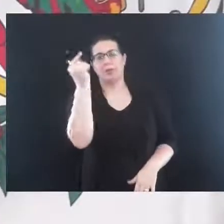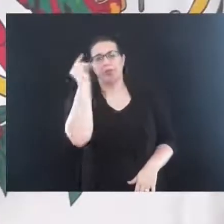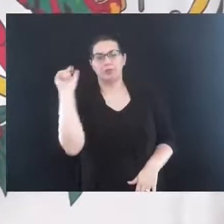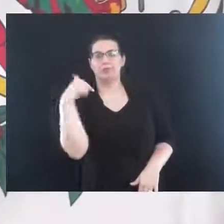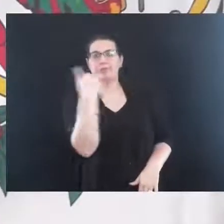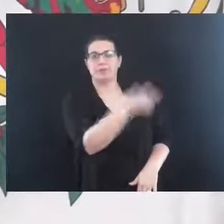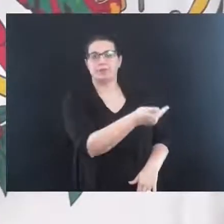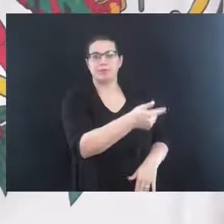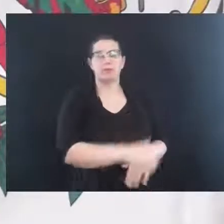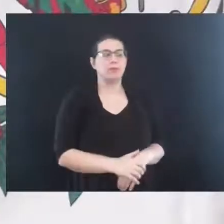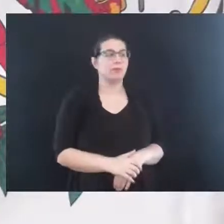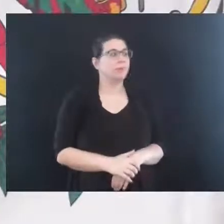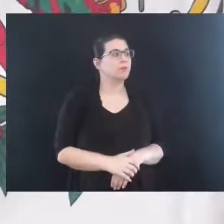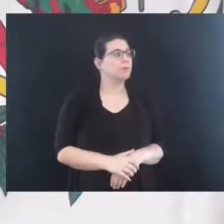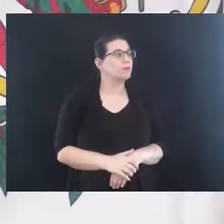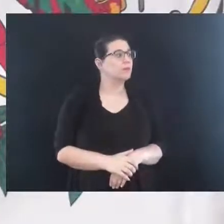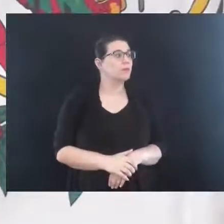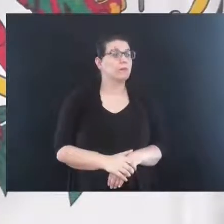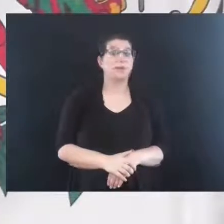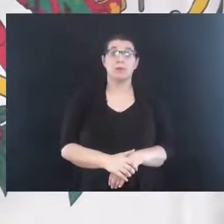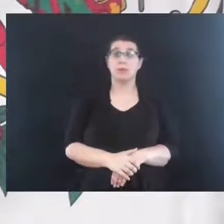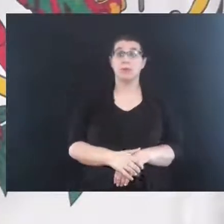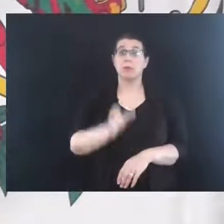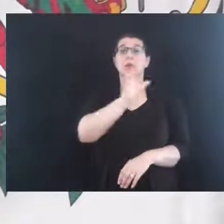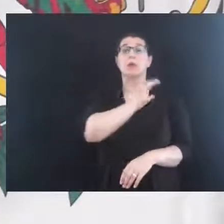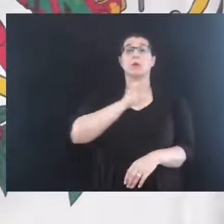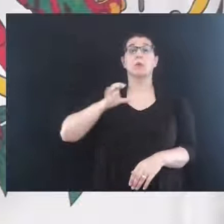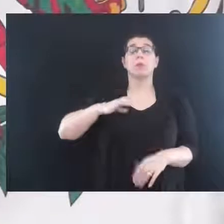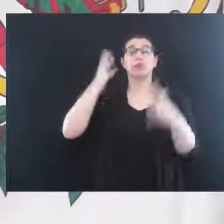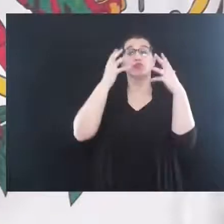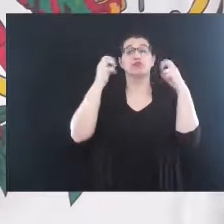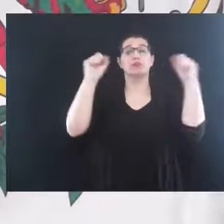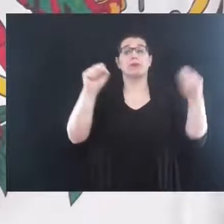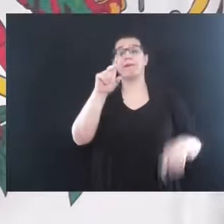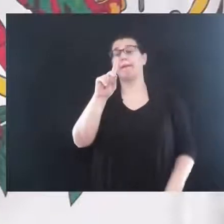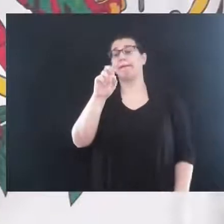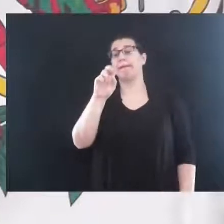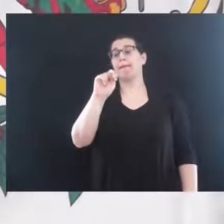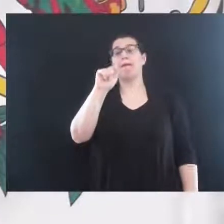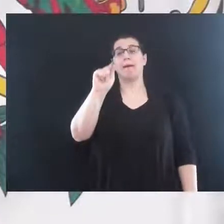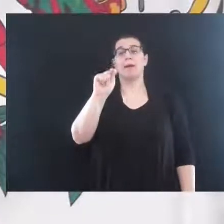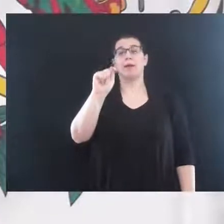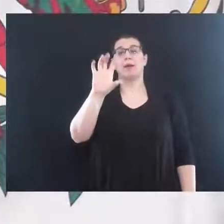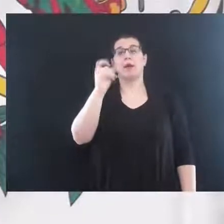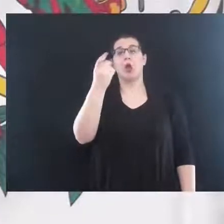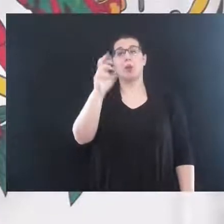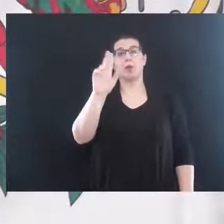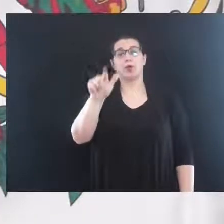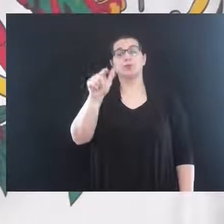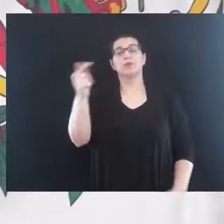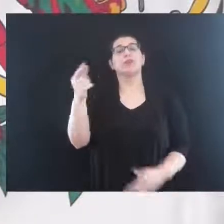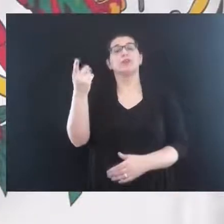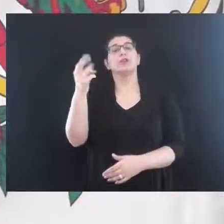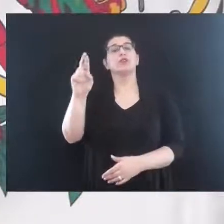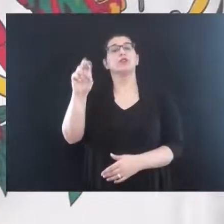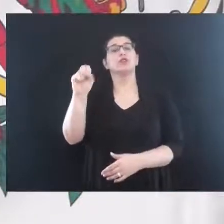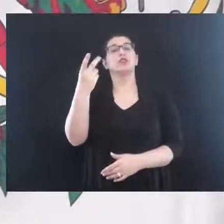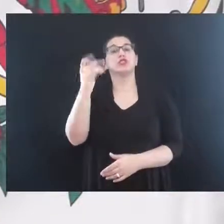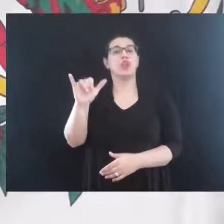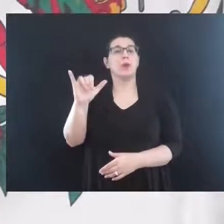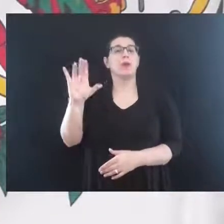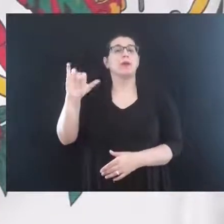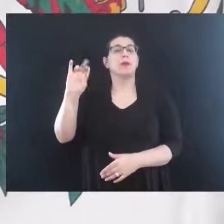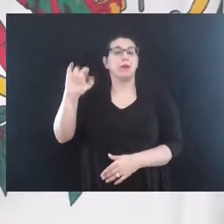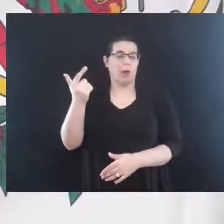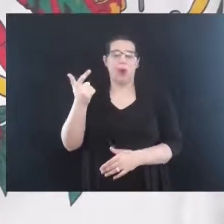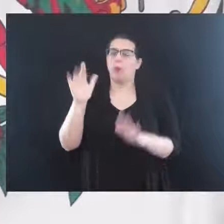Okay, if we could go to Commission President Kent Carper and Dr. Sherry Young. People have done wonderful work here in